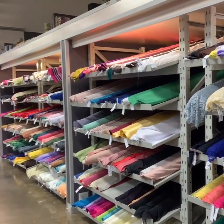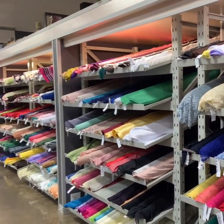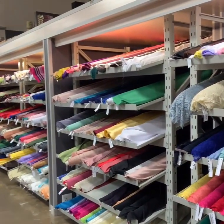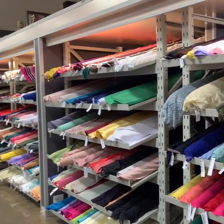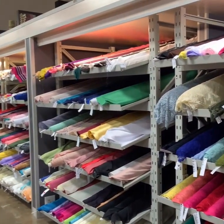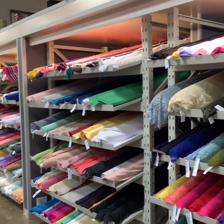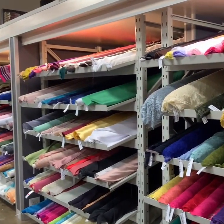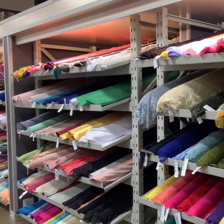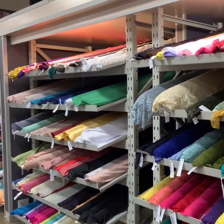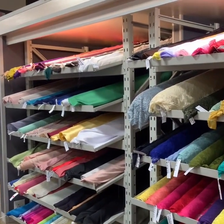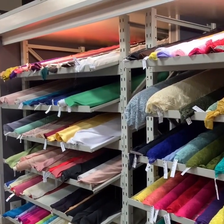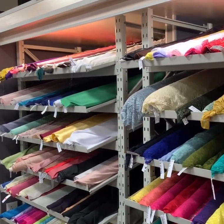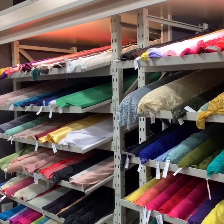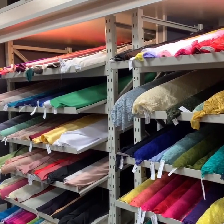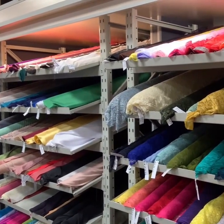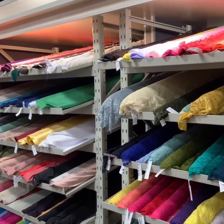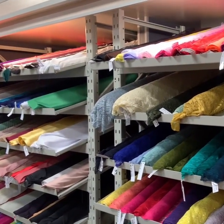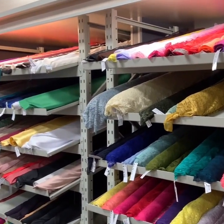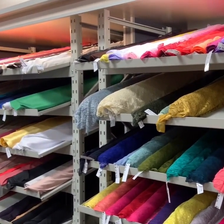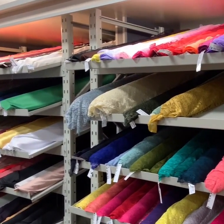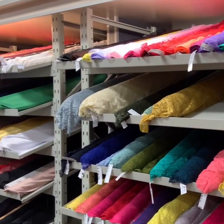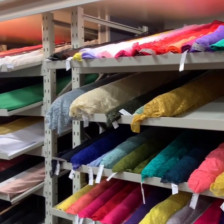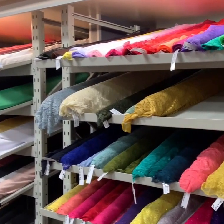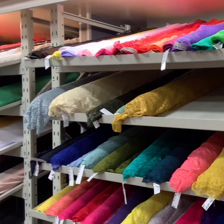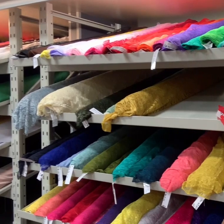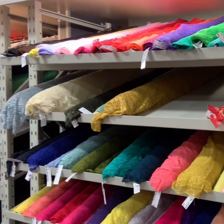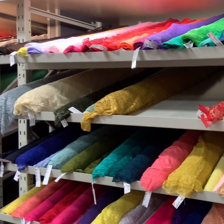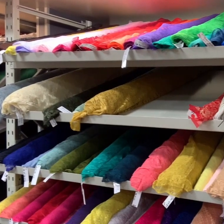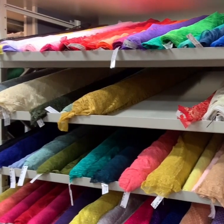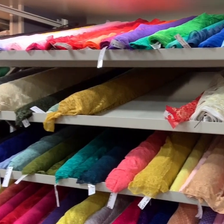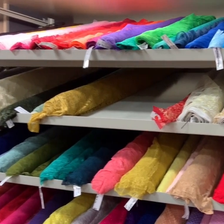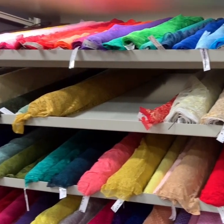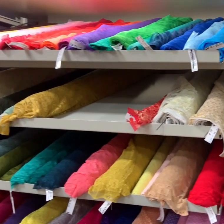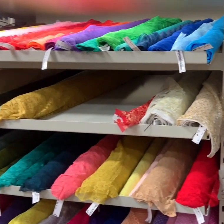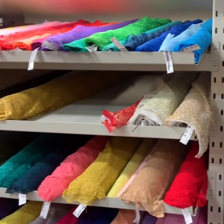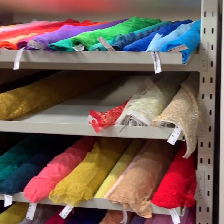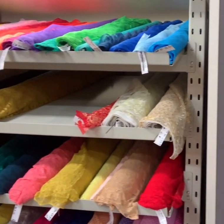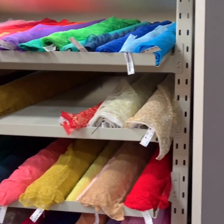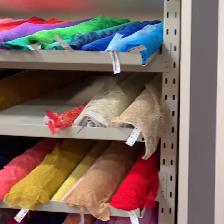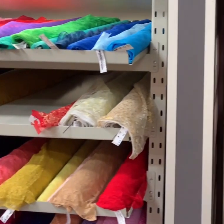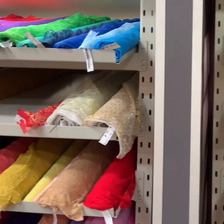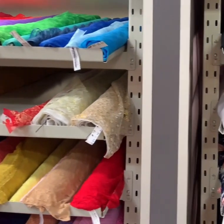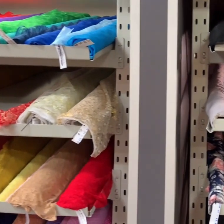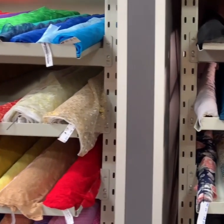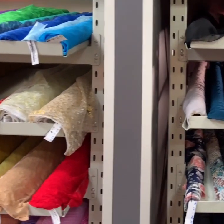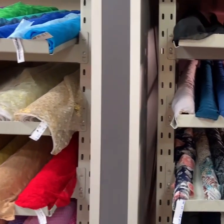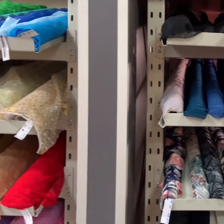So, you know, everything that is part of our market where we can help. You